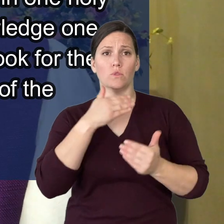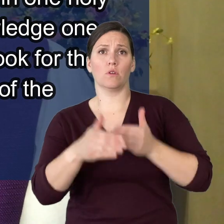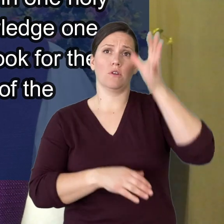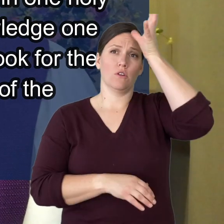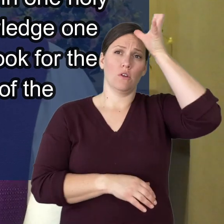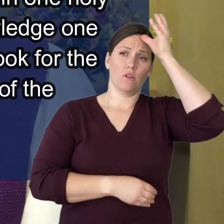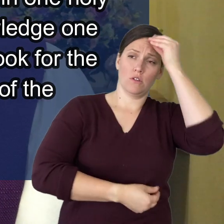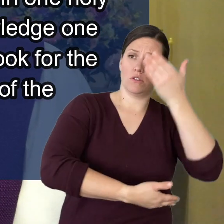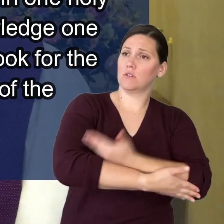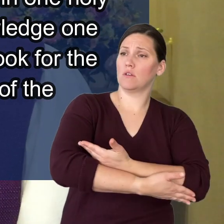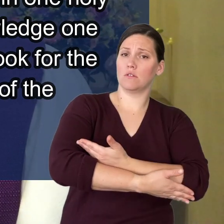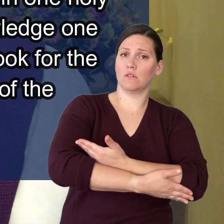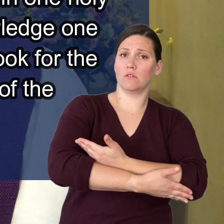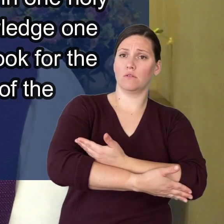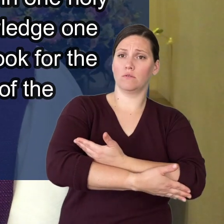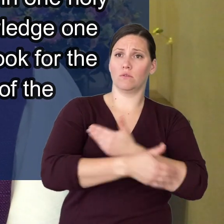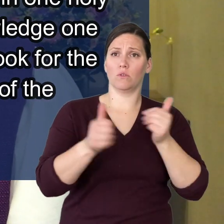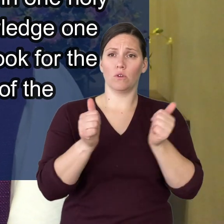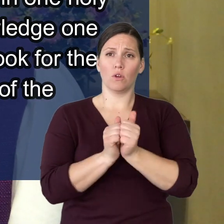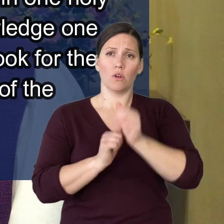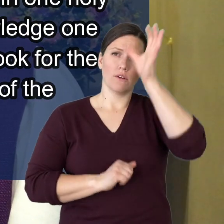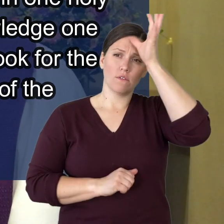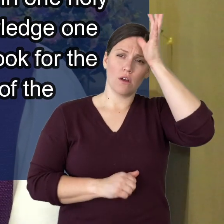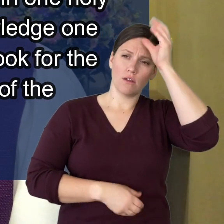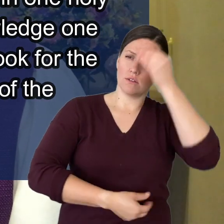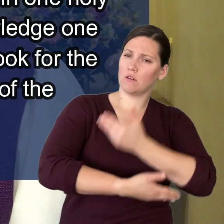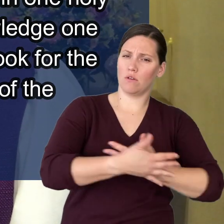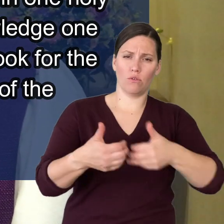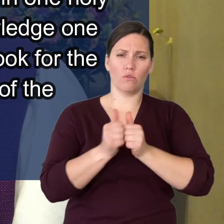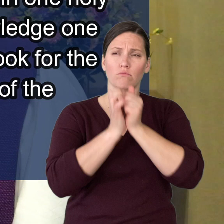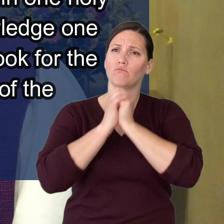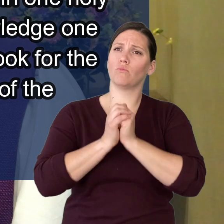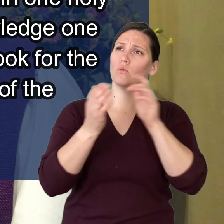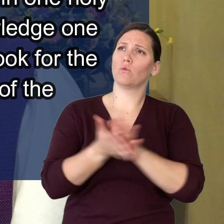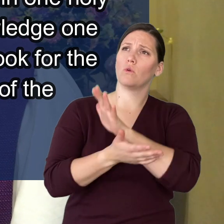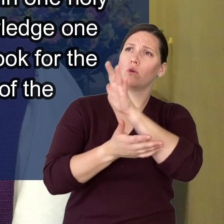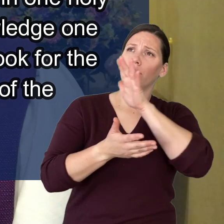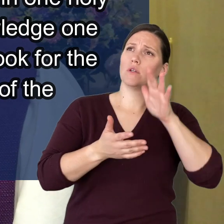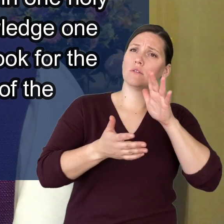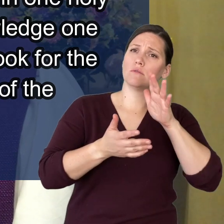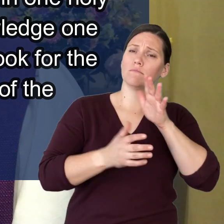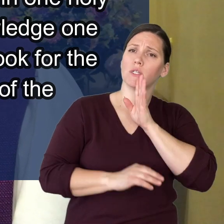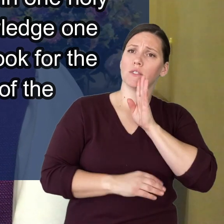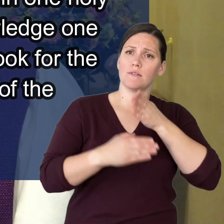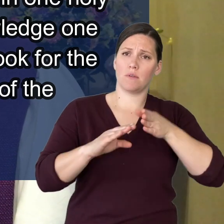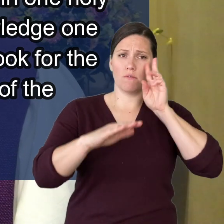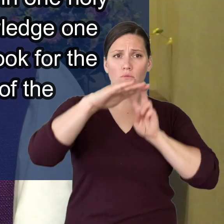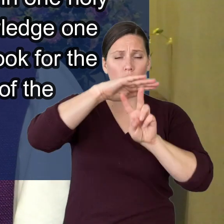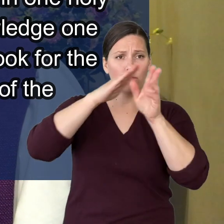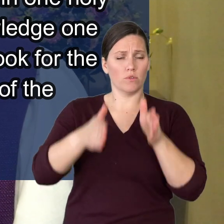life, who proceeds from the Father and the Son, who with the Father and the Son together is worshiped and